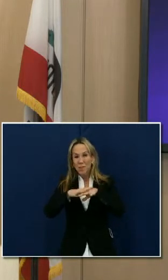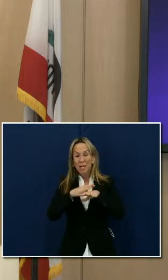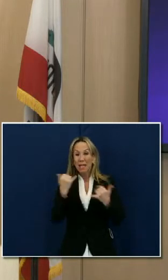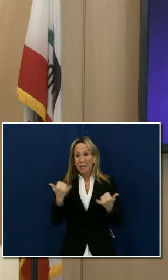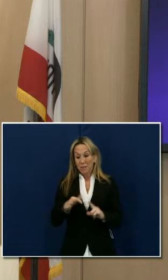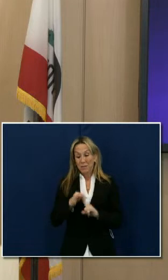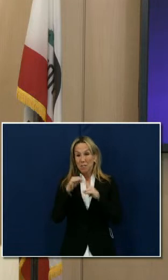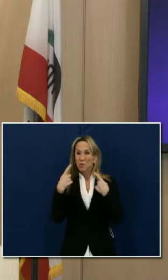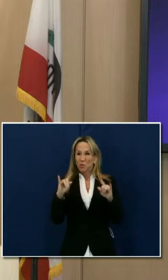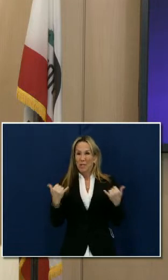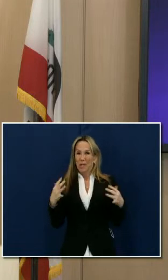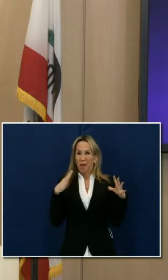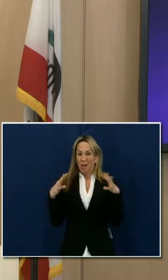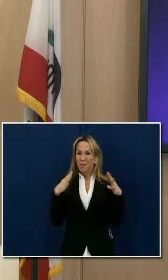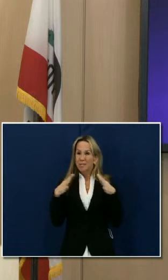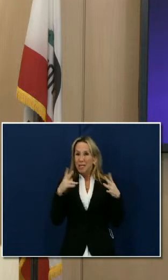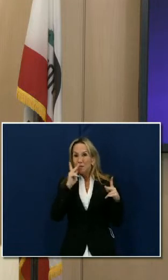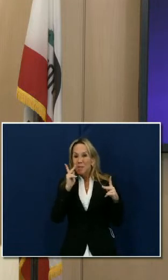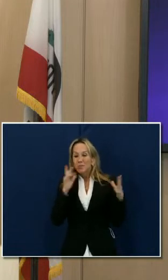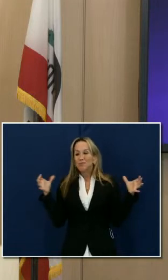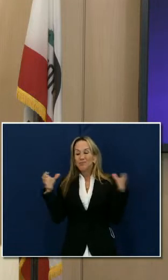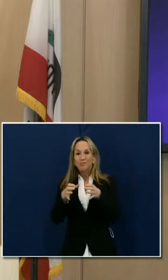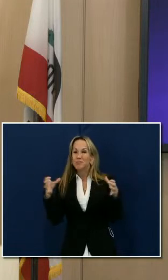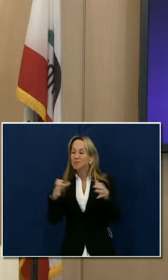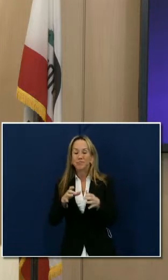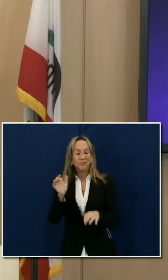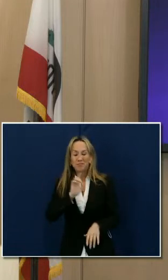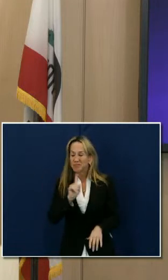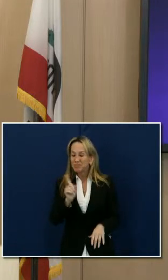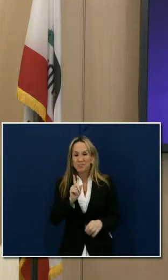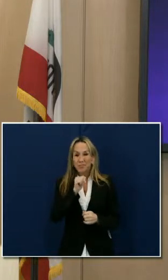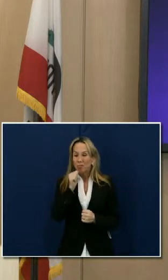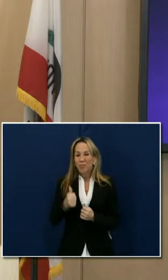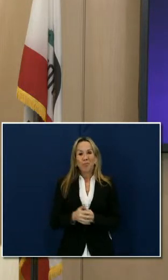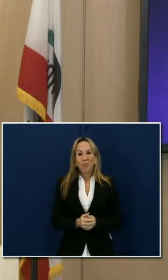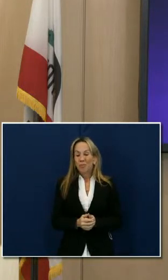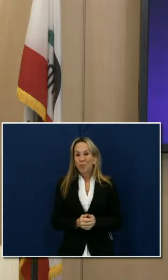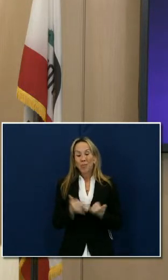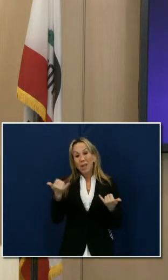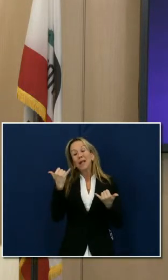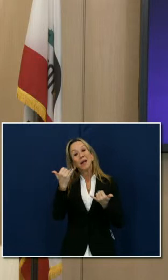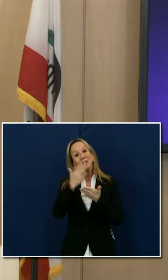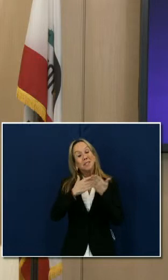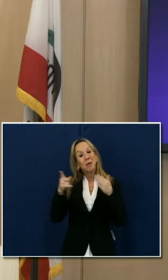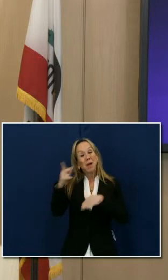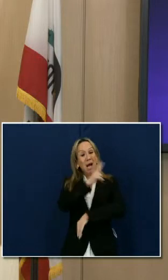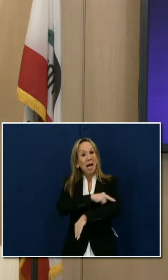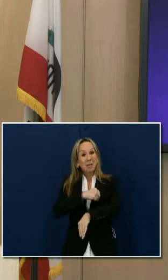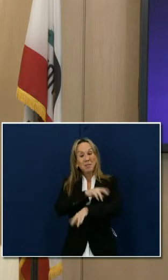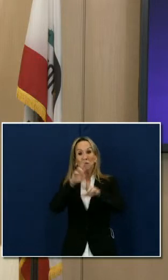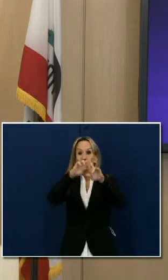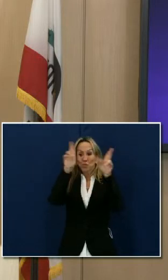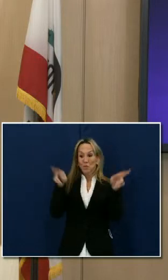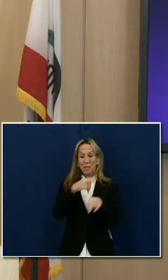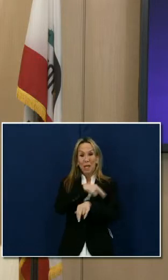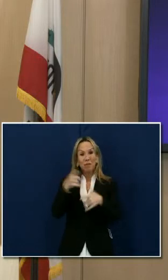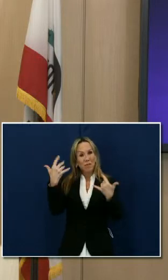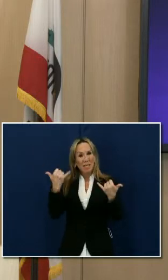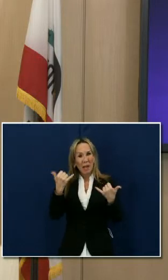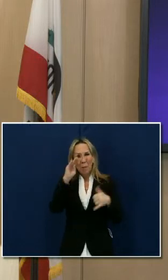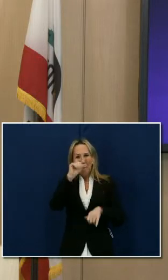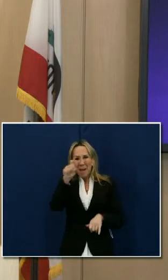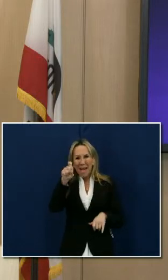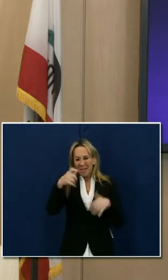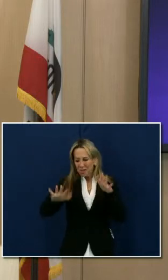season. As you'll hear soon, our region's hospitals are maxed out with patients, and we need to do what we can